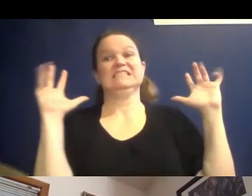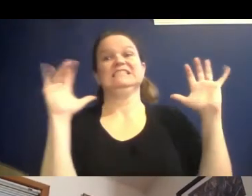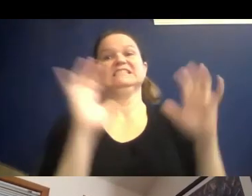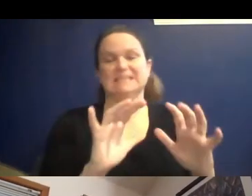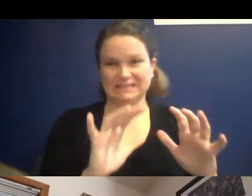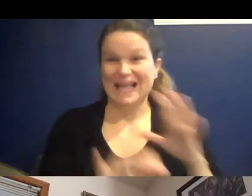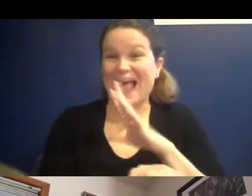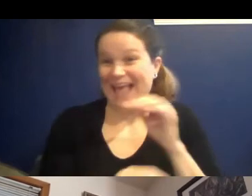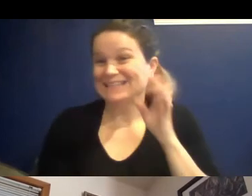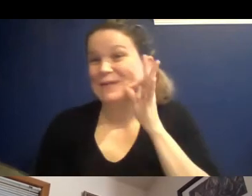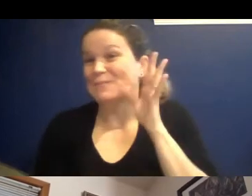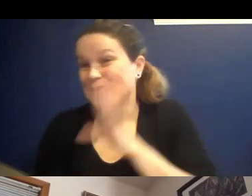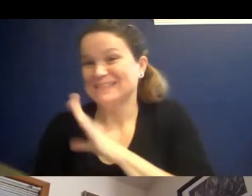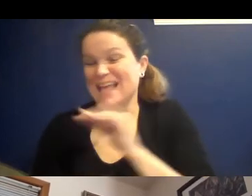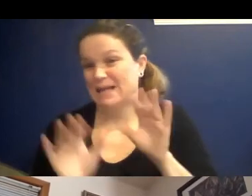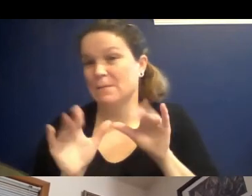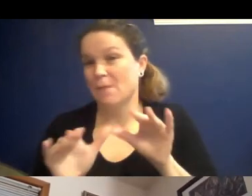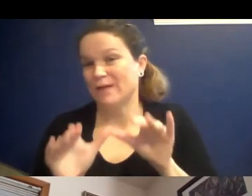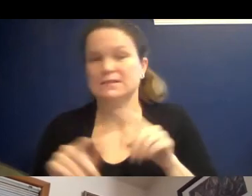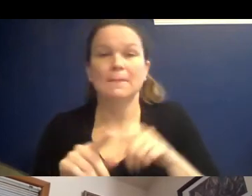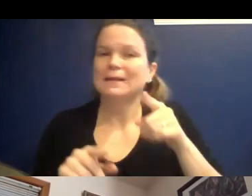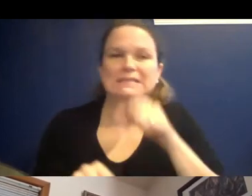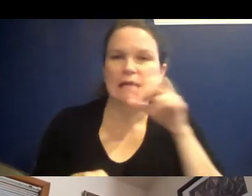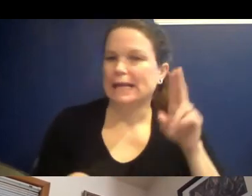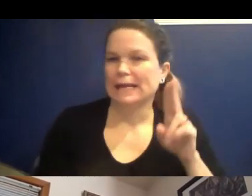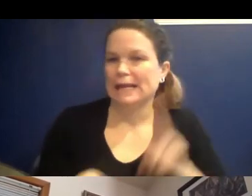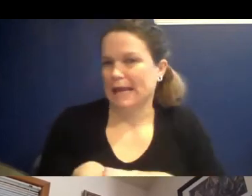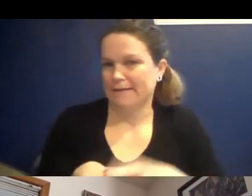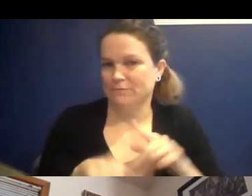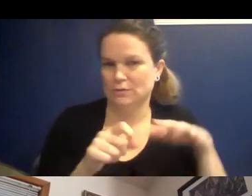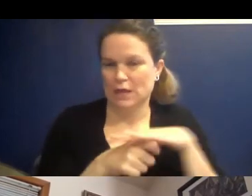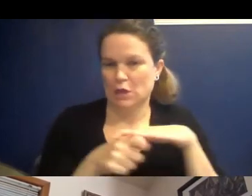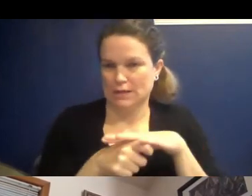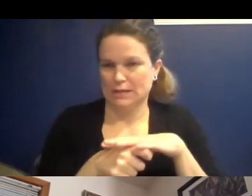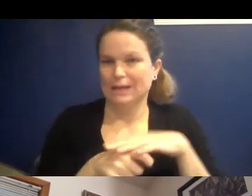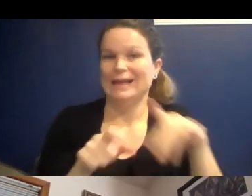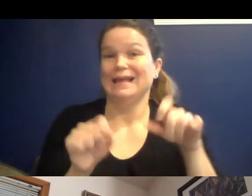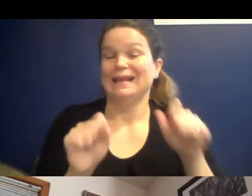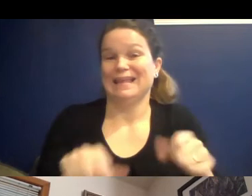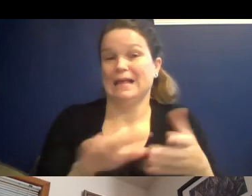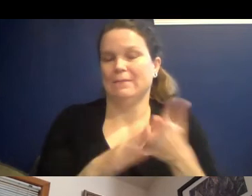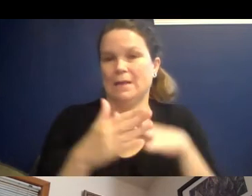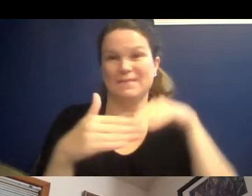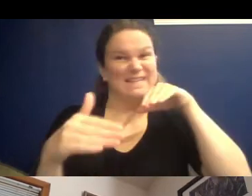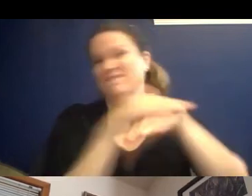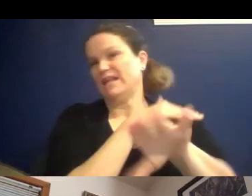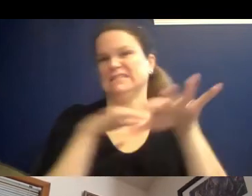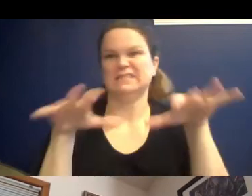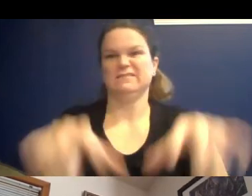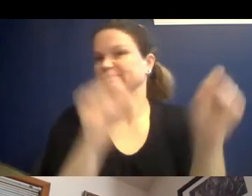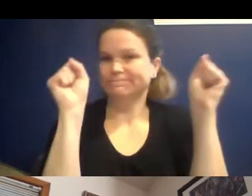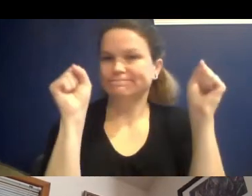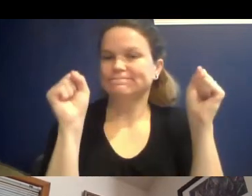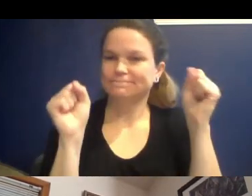moths. But it's not native to our area, and it can become a native or an invasive plant when